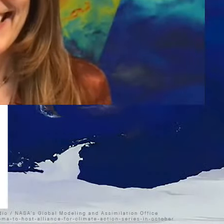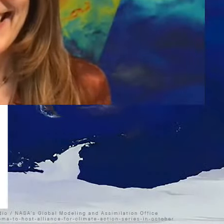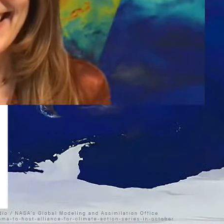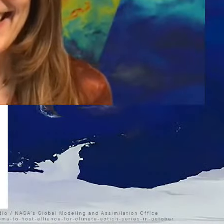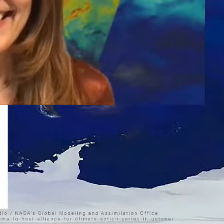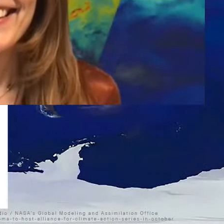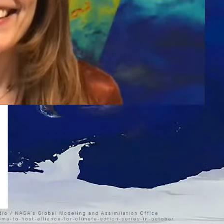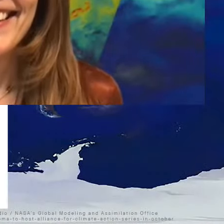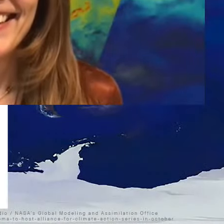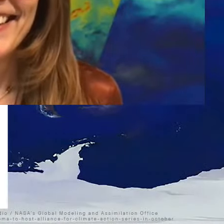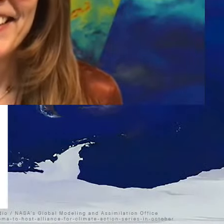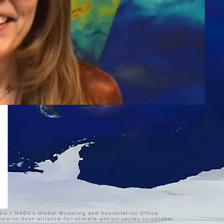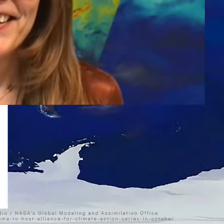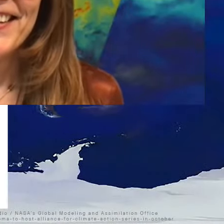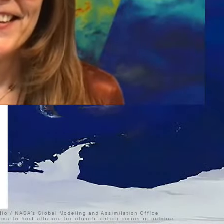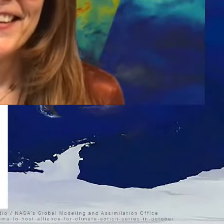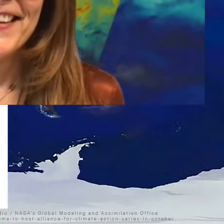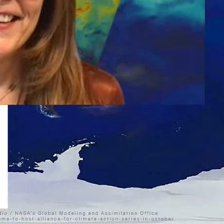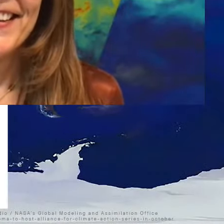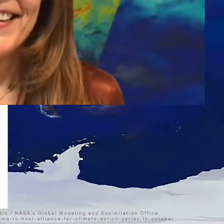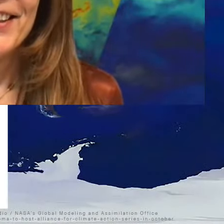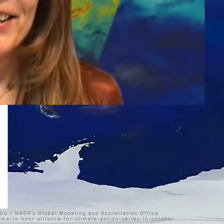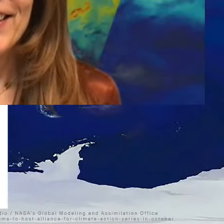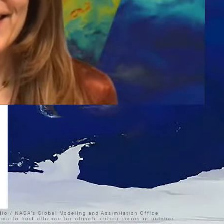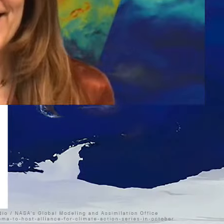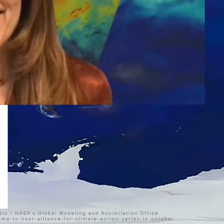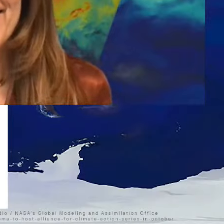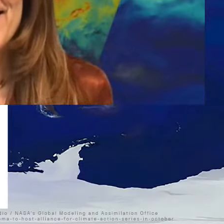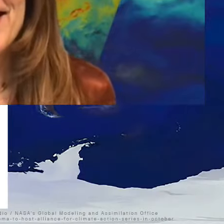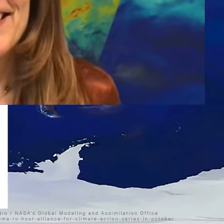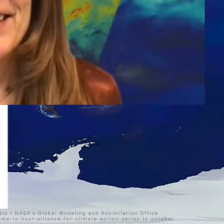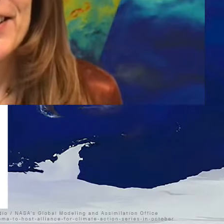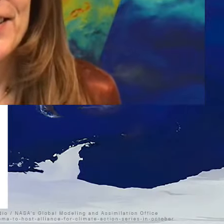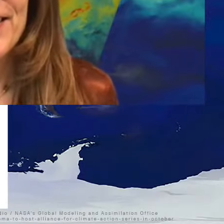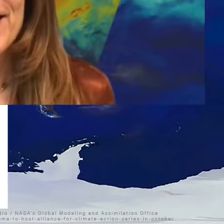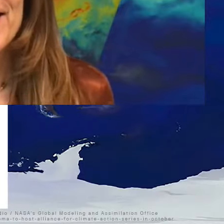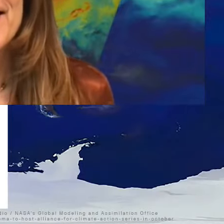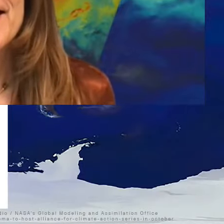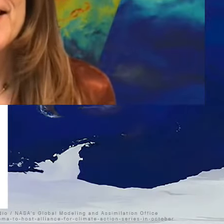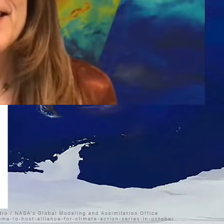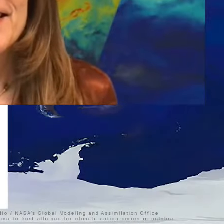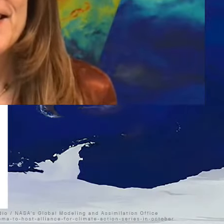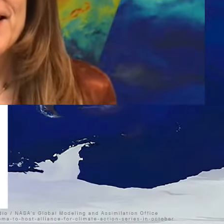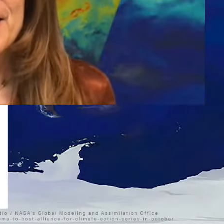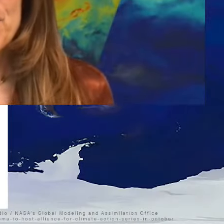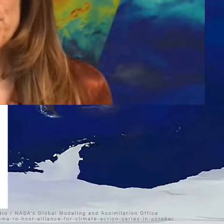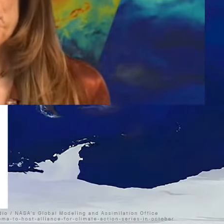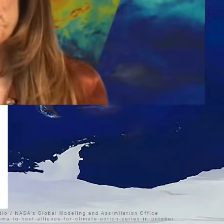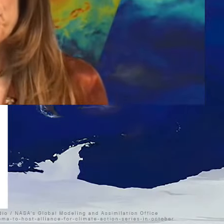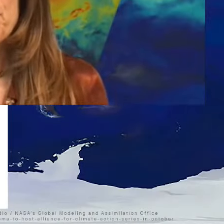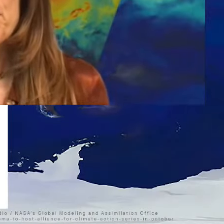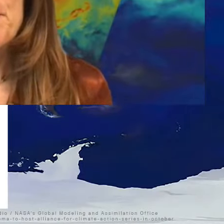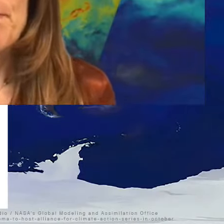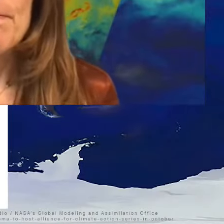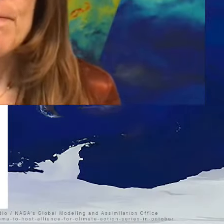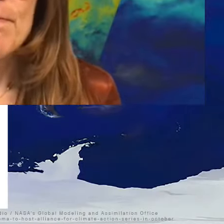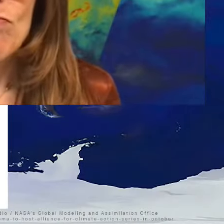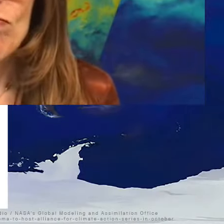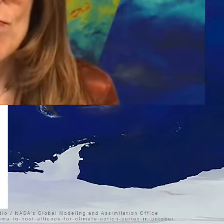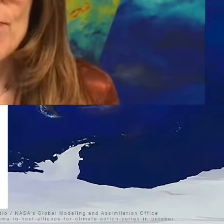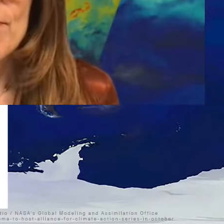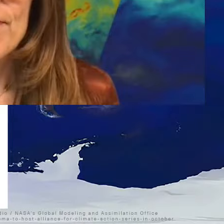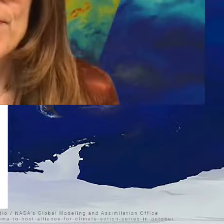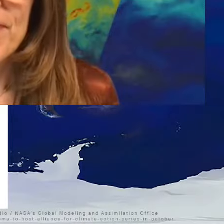embedded sustainability, create value for our customer, business strategy connected, convicted with sustainability,